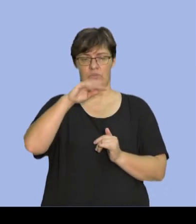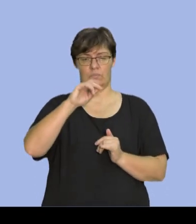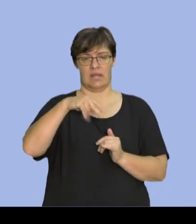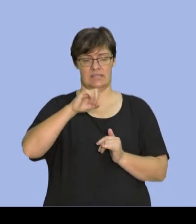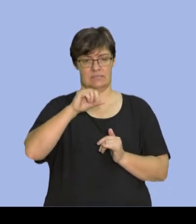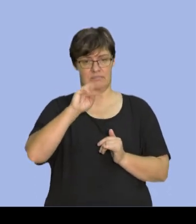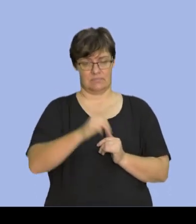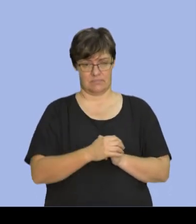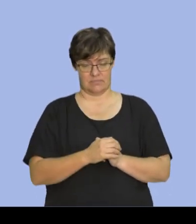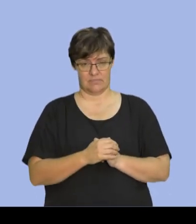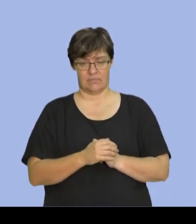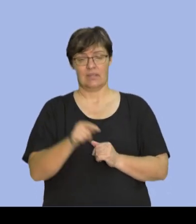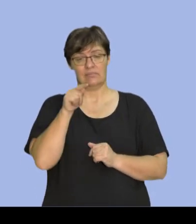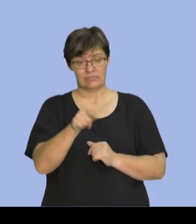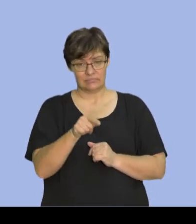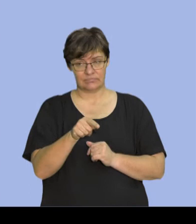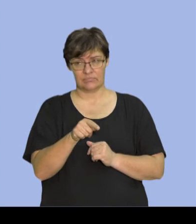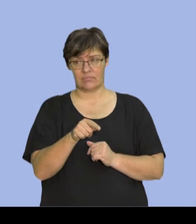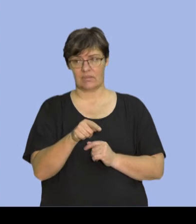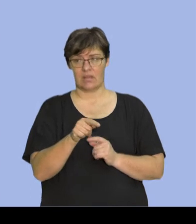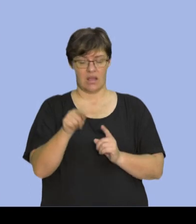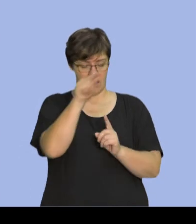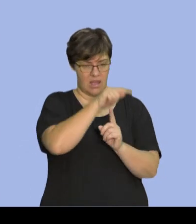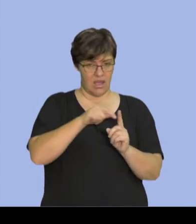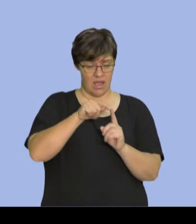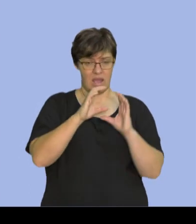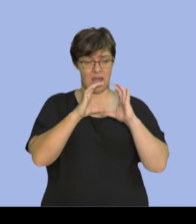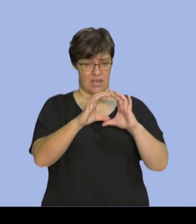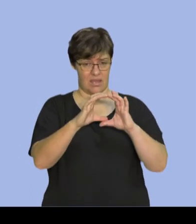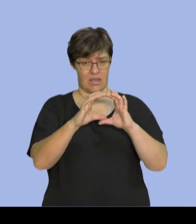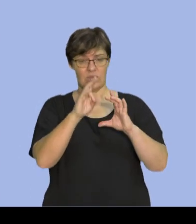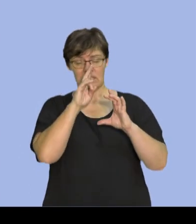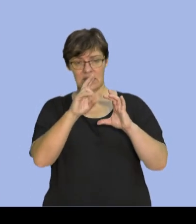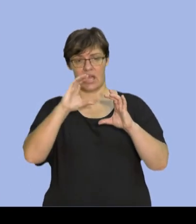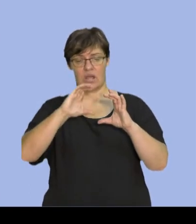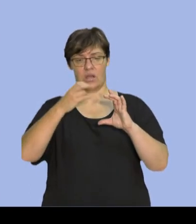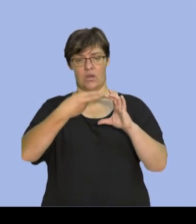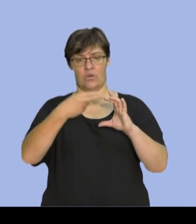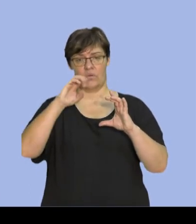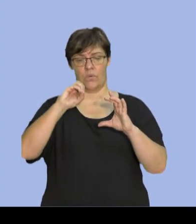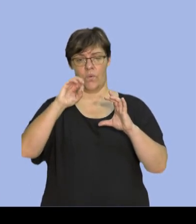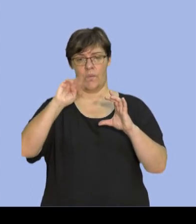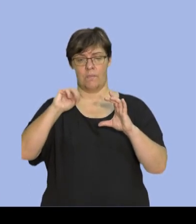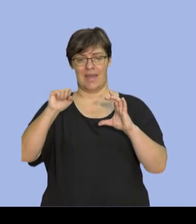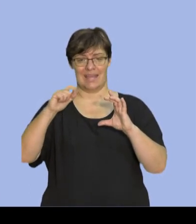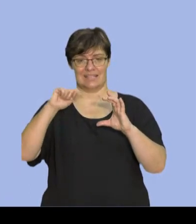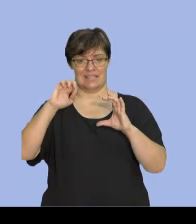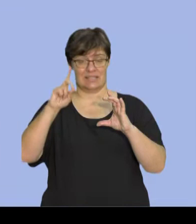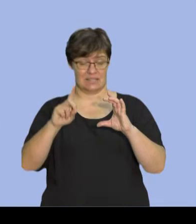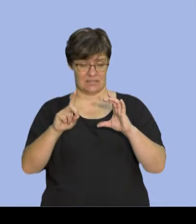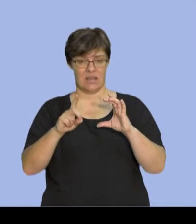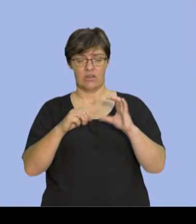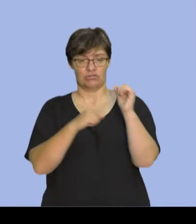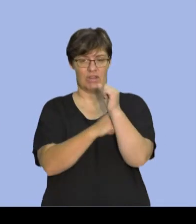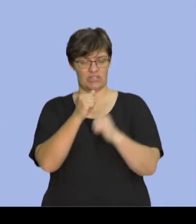that cytoplasm is in the periphery of the cell, but we're seeing the chromatin network now condensed into structures which we